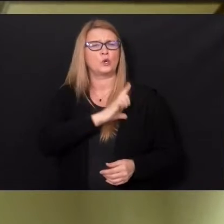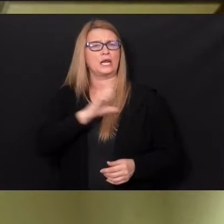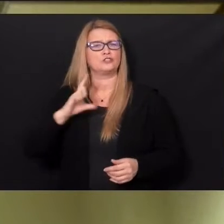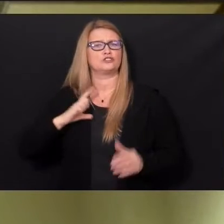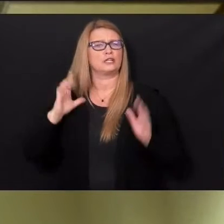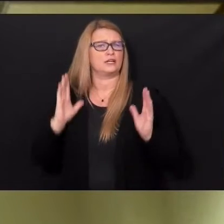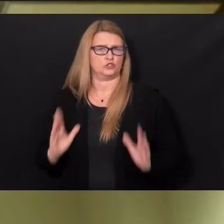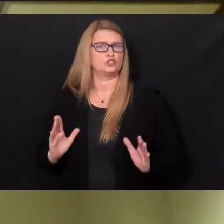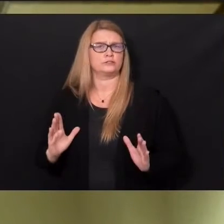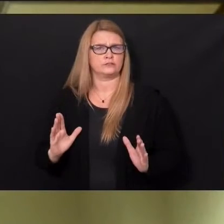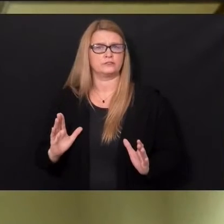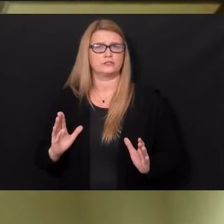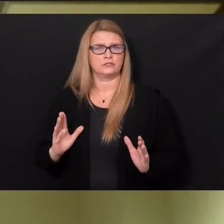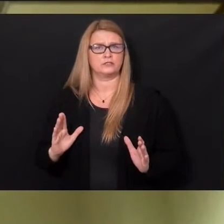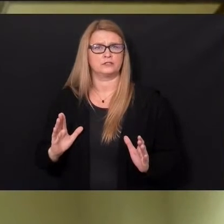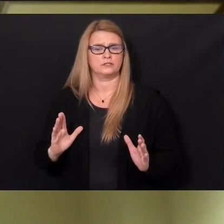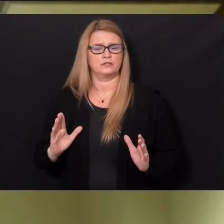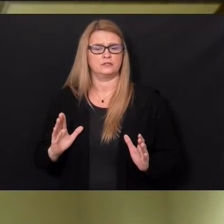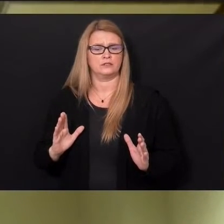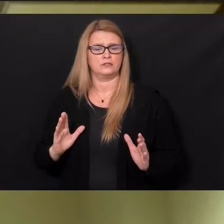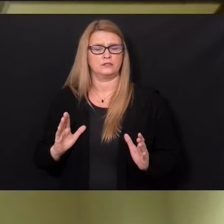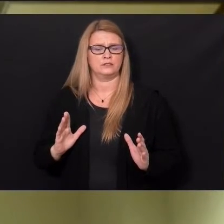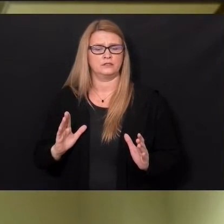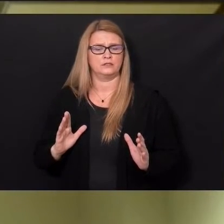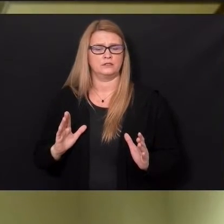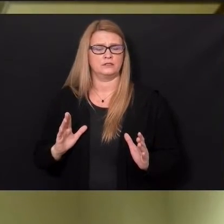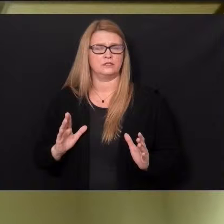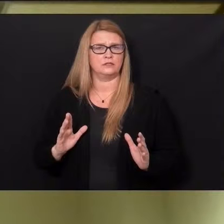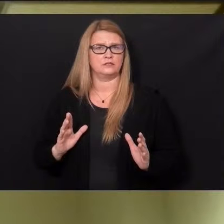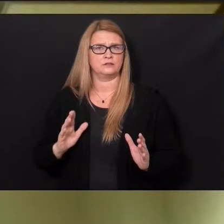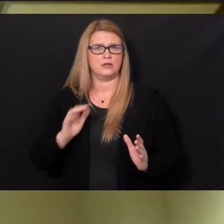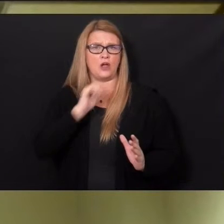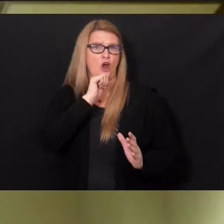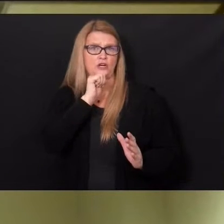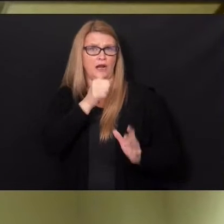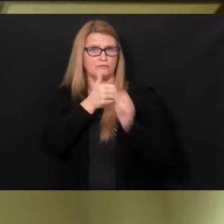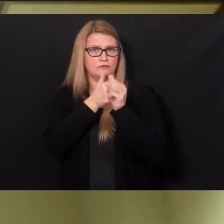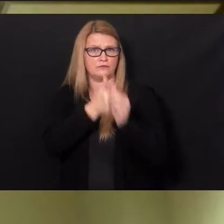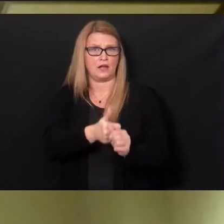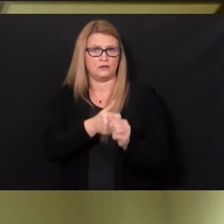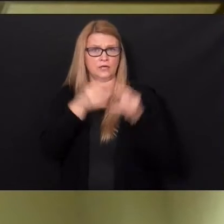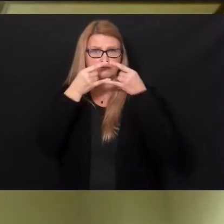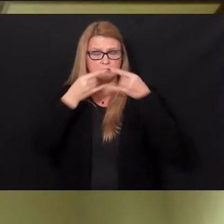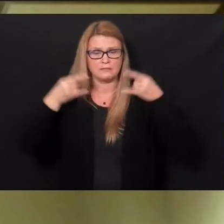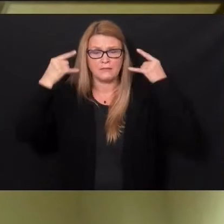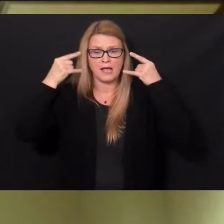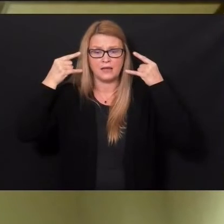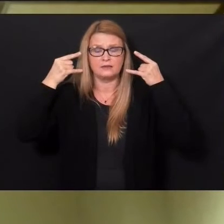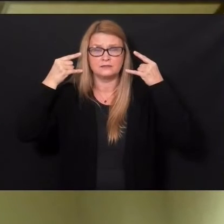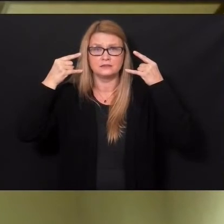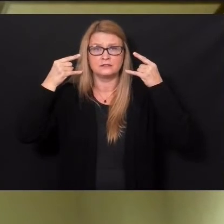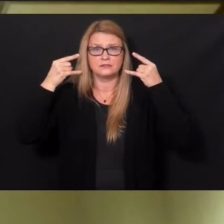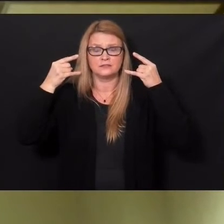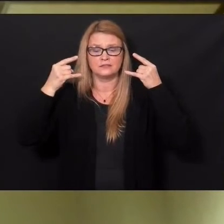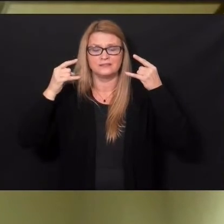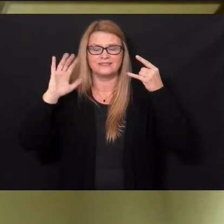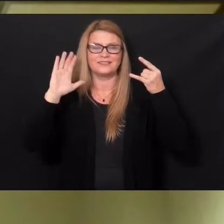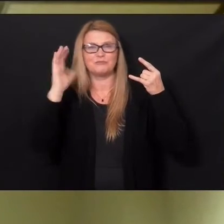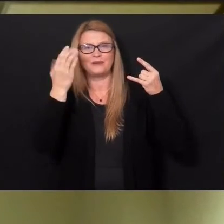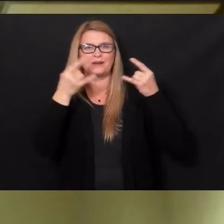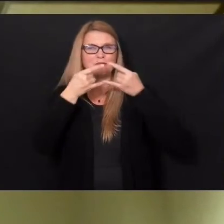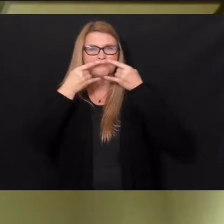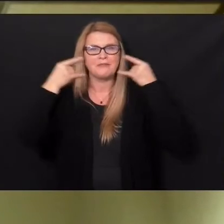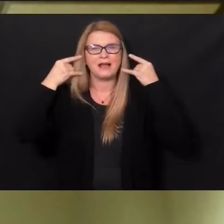legislators are, I suppose, mocking the mandatory mask requirement by wearing masks that appear to be just made